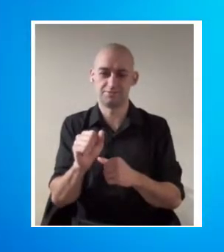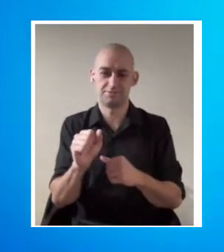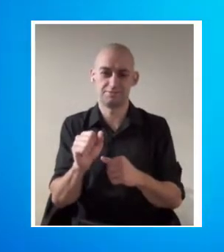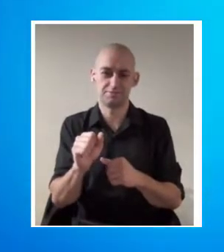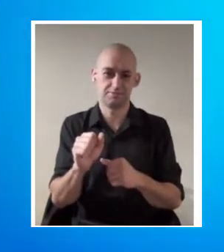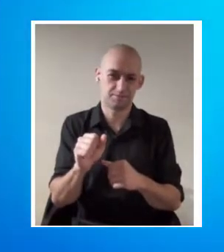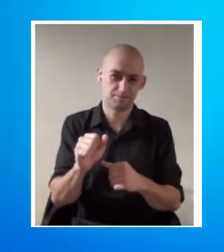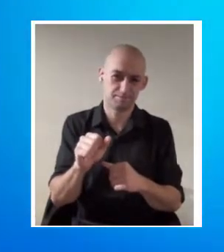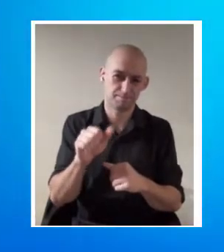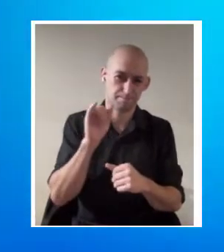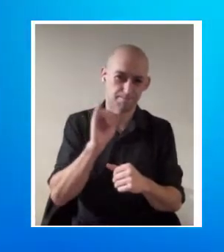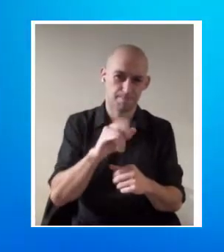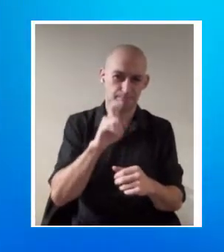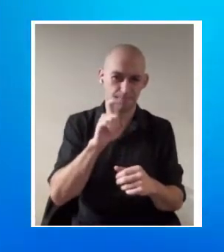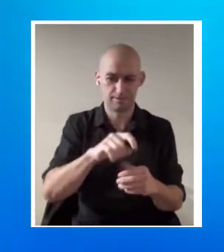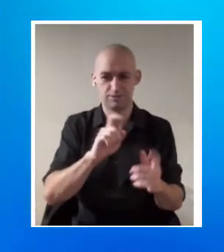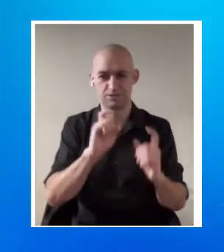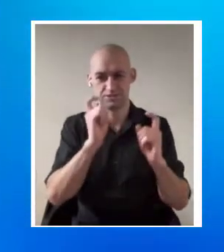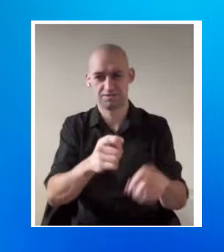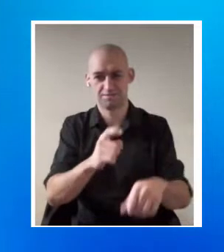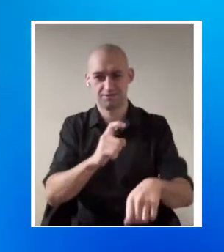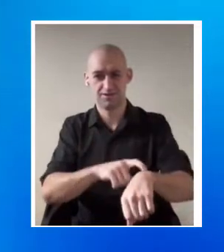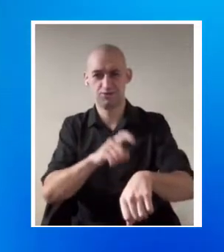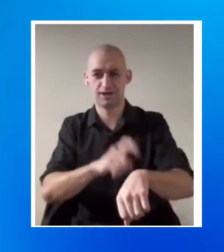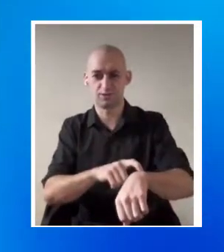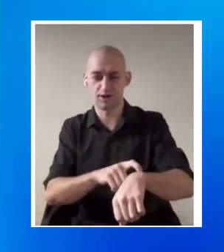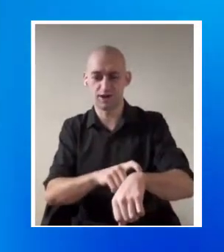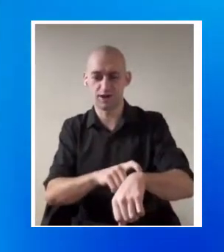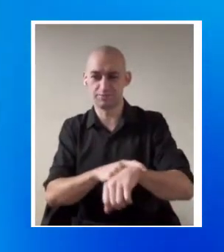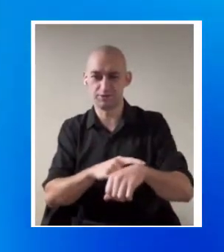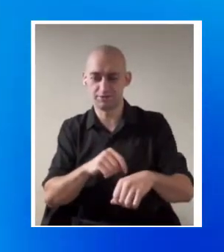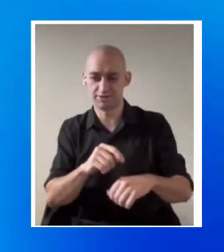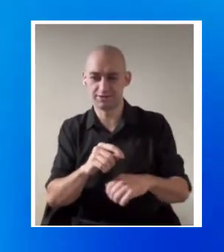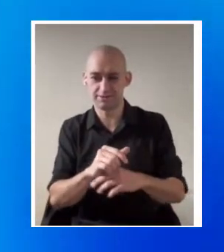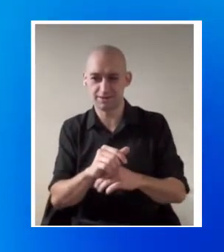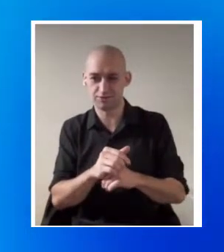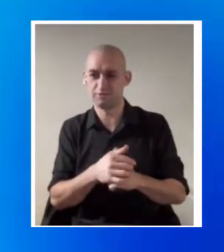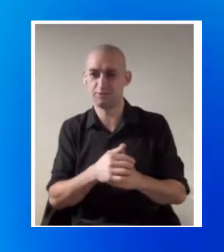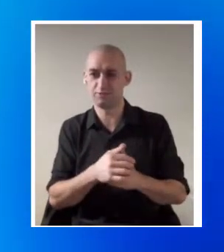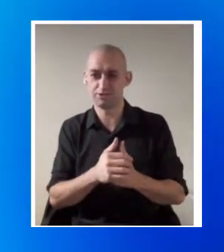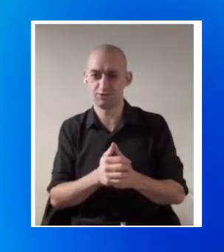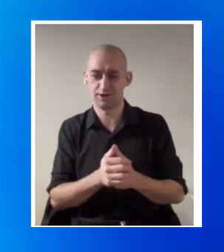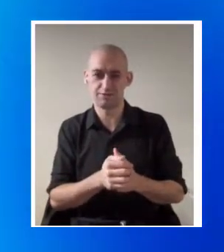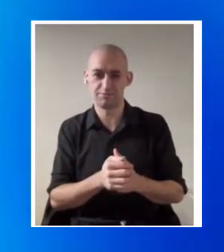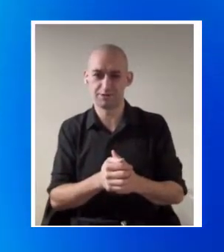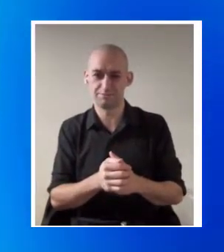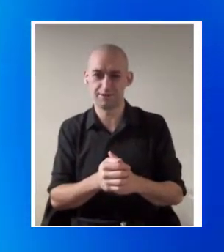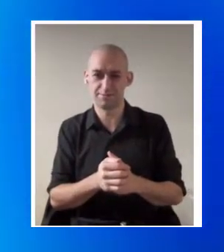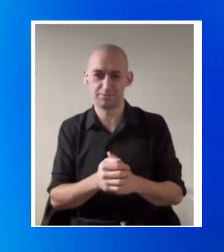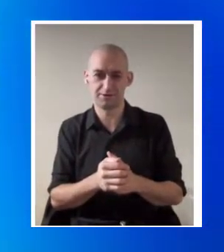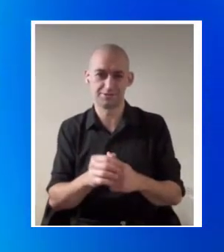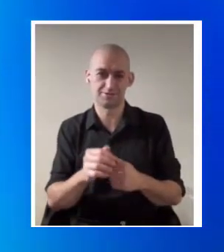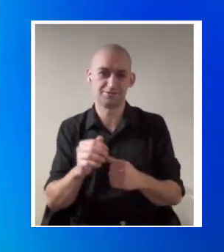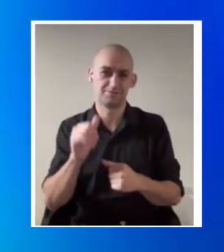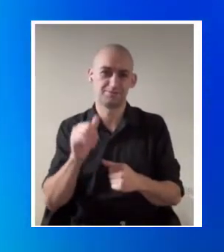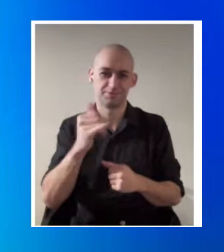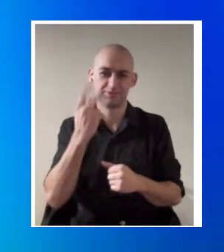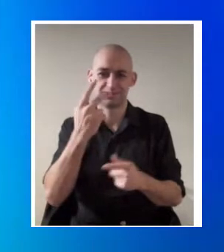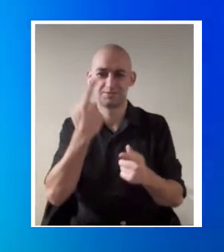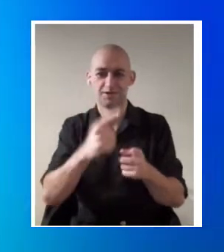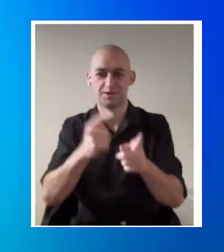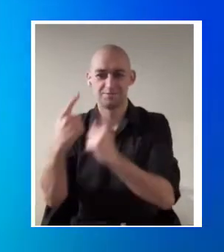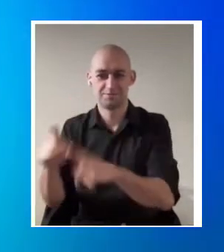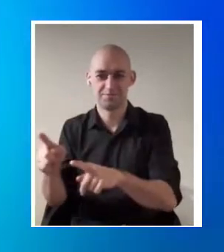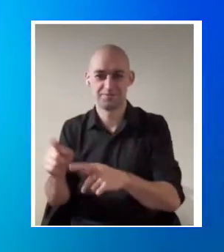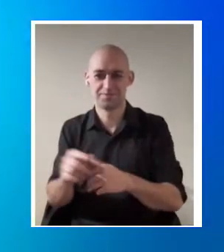we should give it like a time period. I don't know, like a minute or two. We'll just have to see what happens, you know.